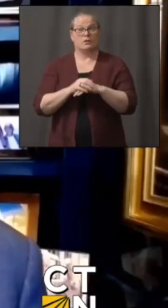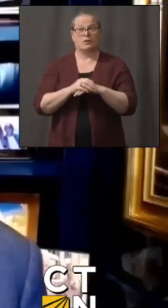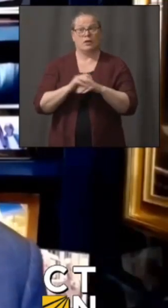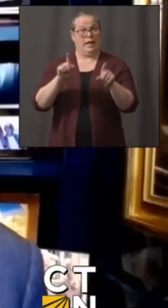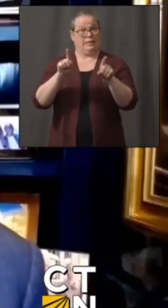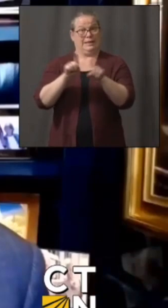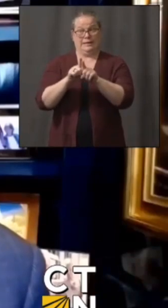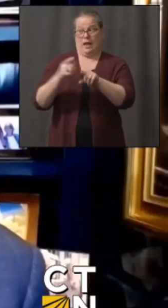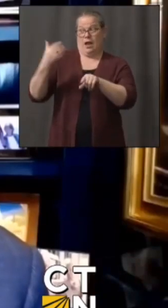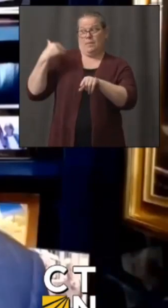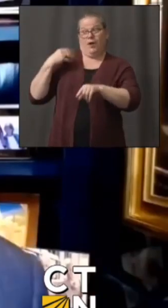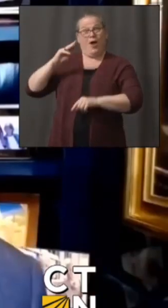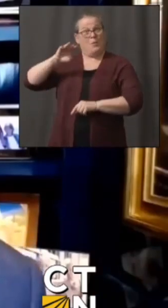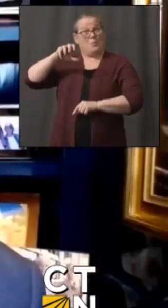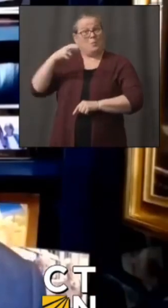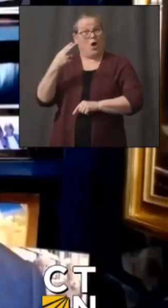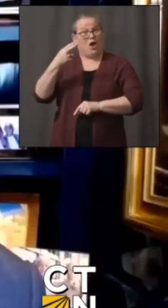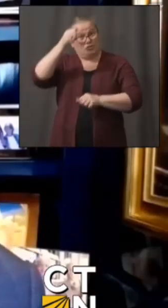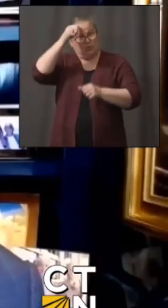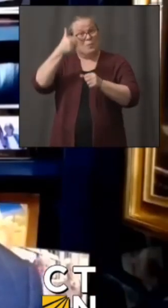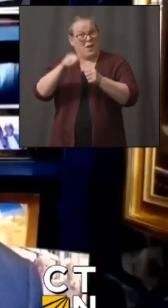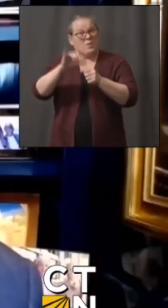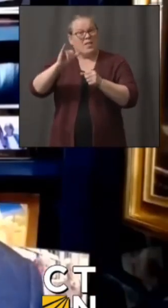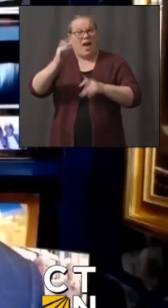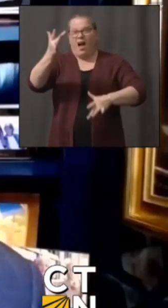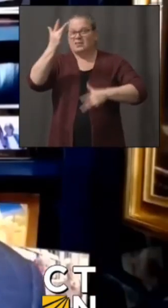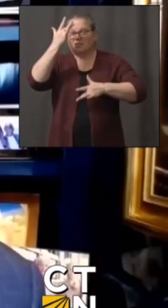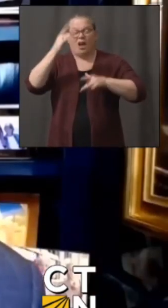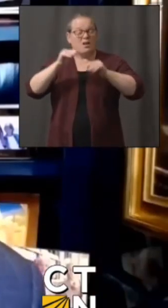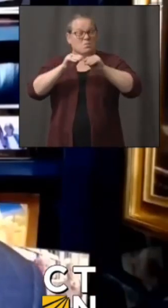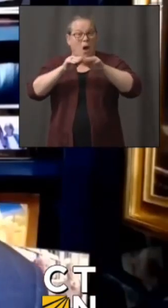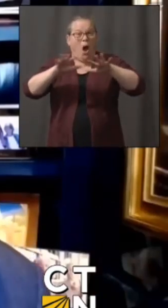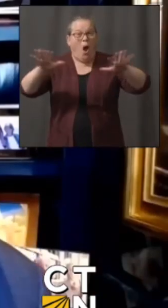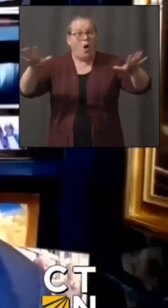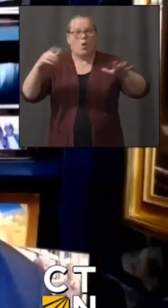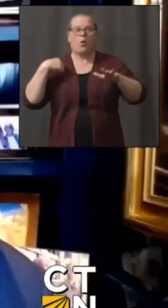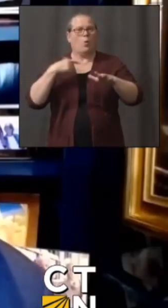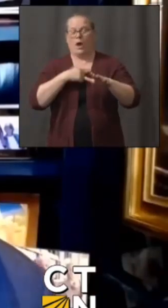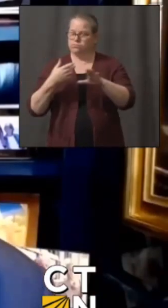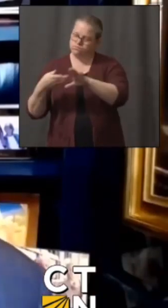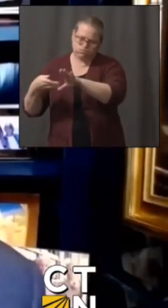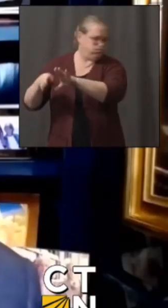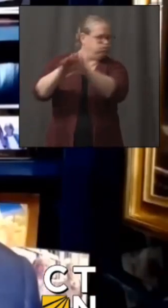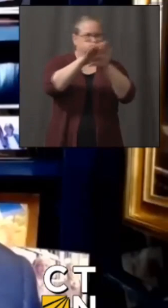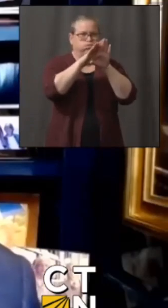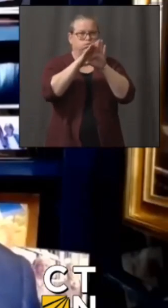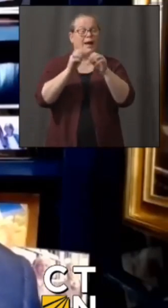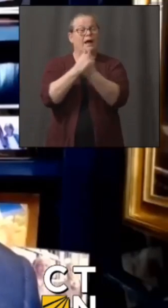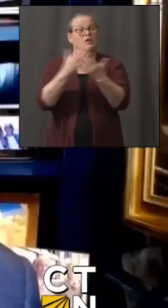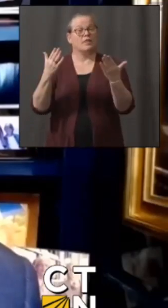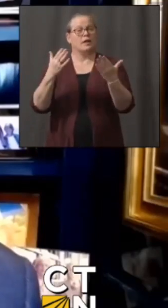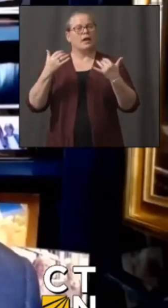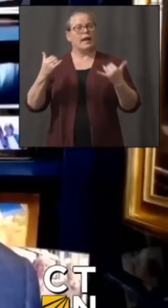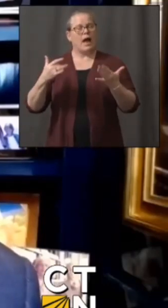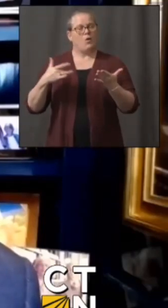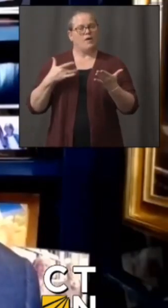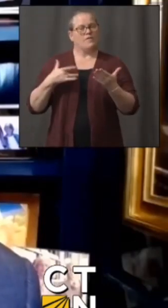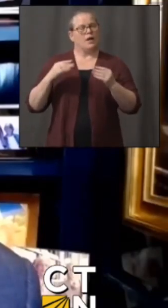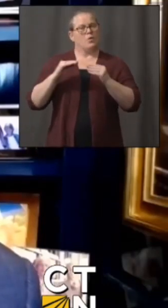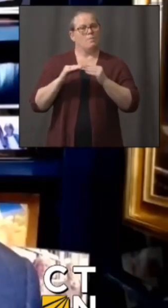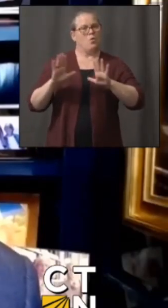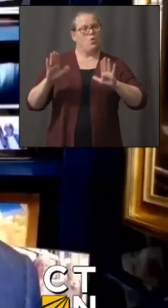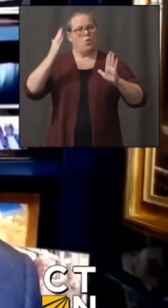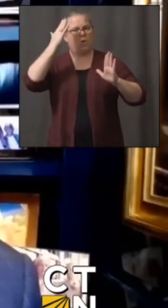boom. We had an outbreak that was raging. We did everything we could. Now I think we have a more refined response that allows us